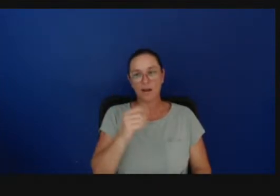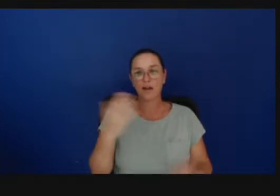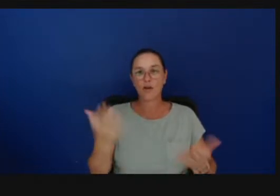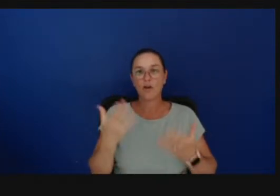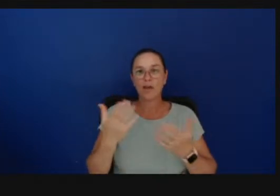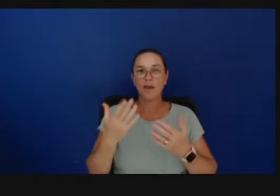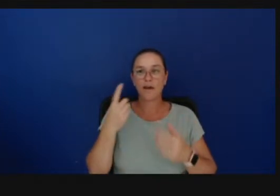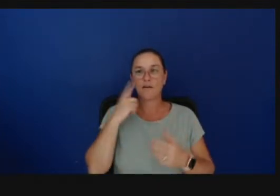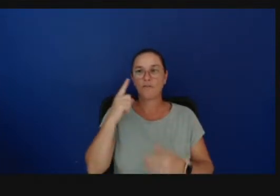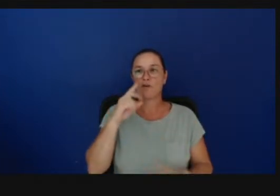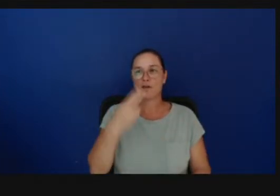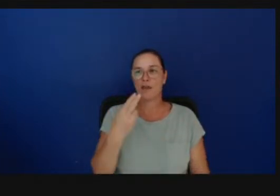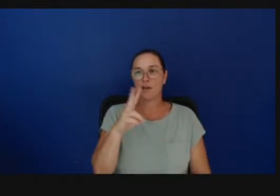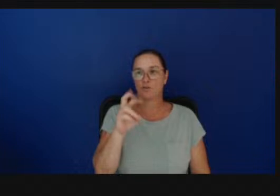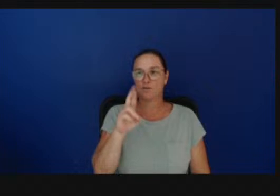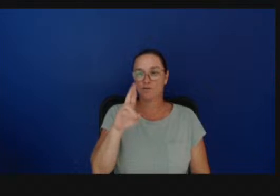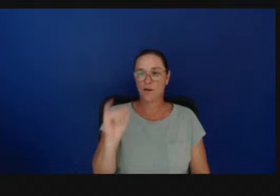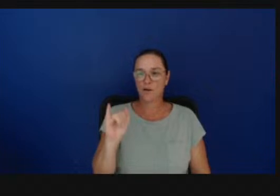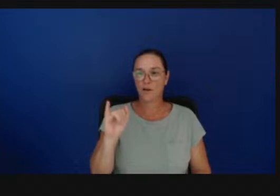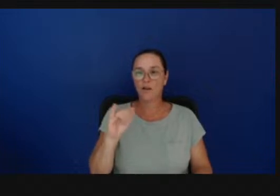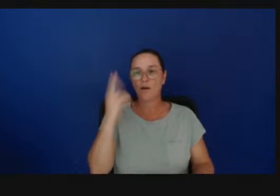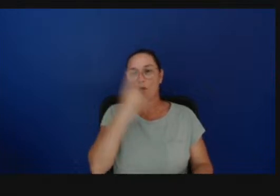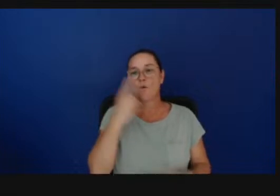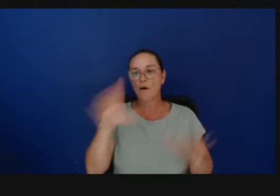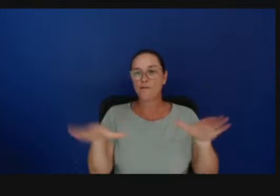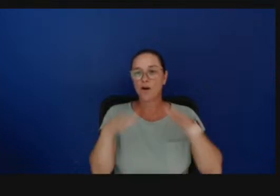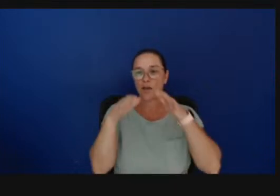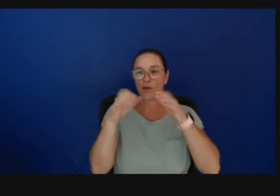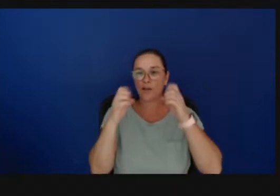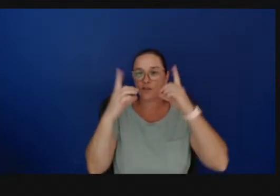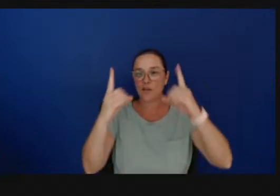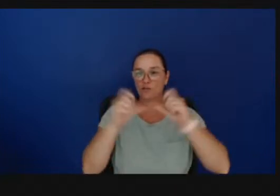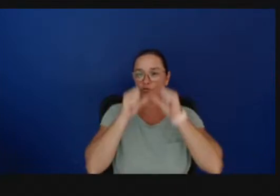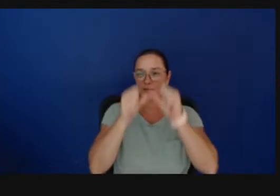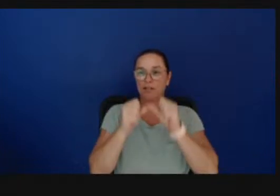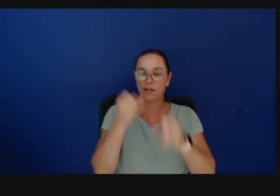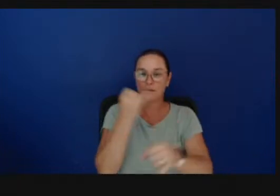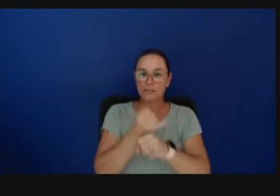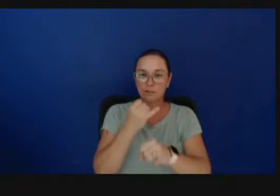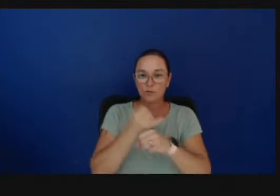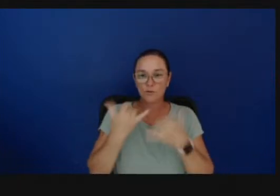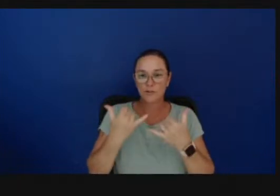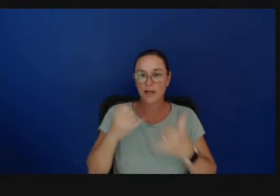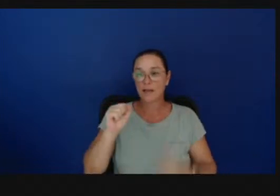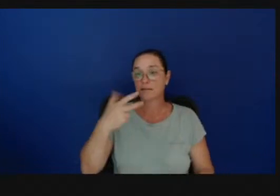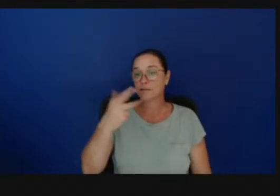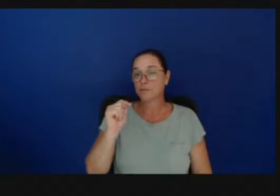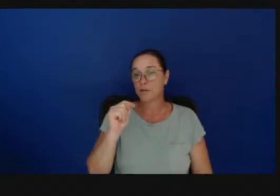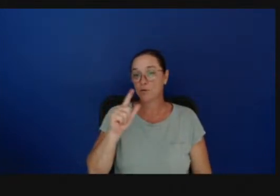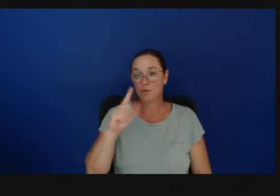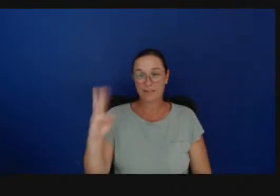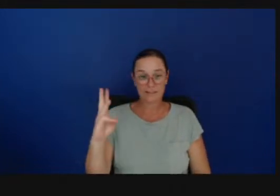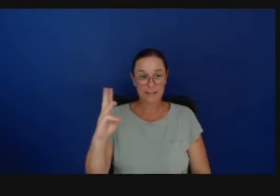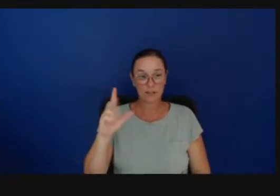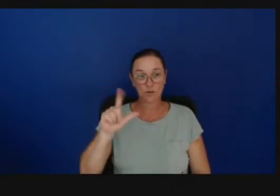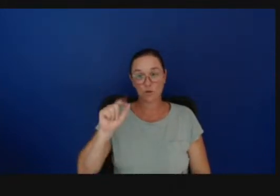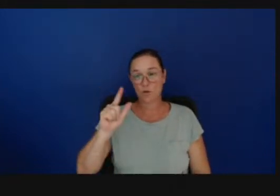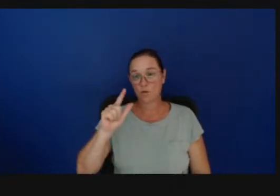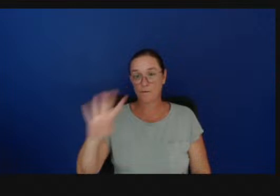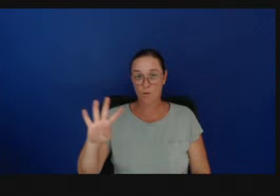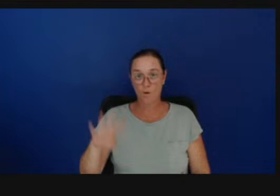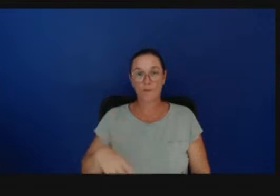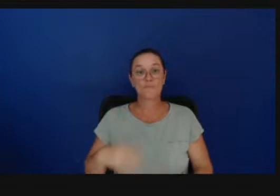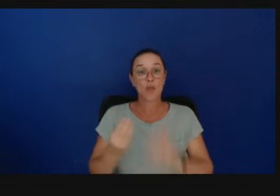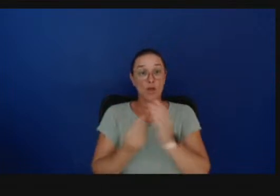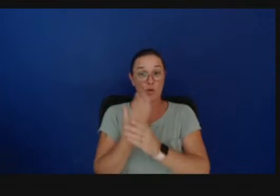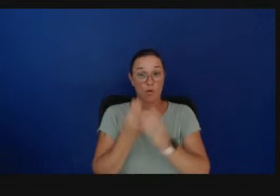Education and Resilience Institute. Today is Thursday, September 26th, 2024. Kilauea's eruption at Nāpau Crater, which